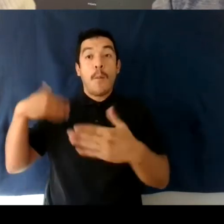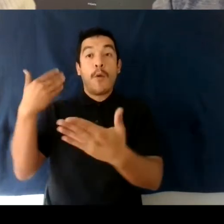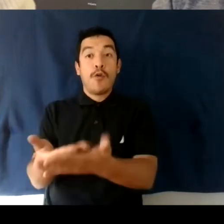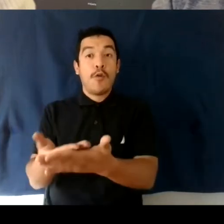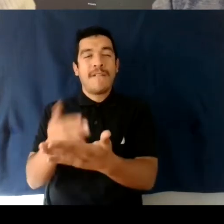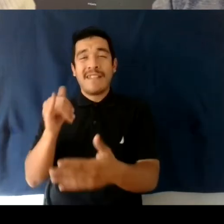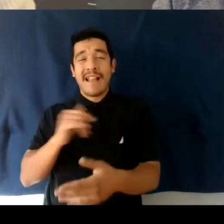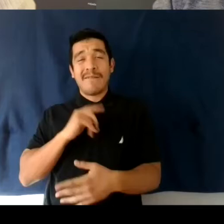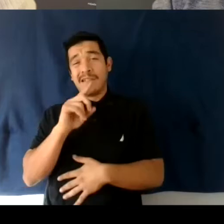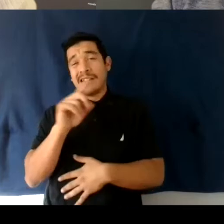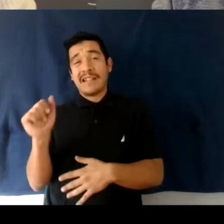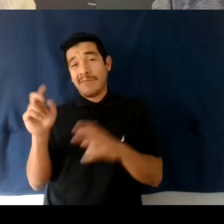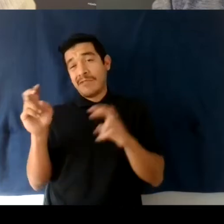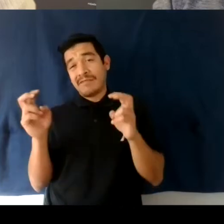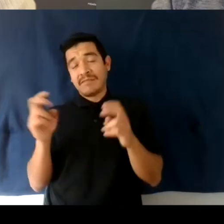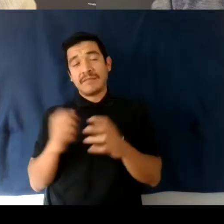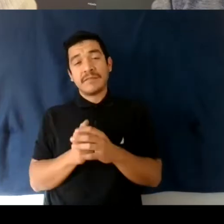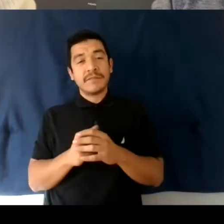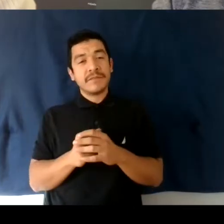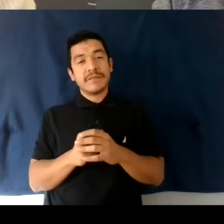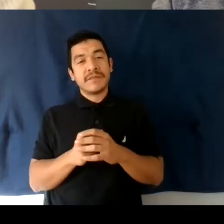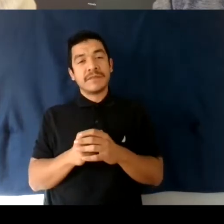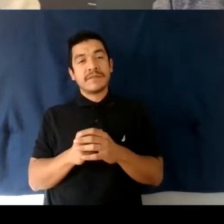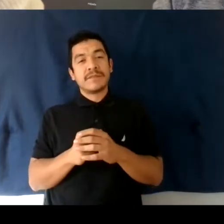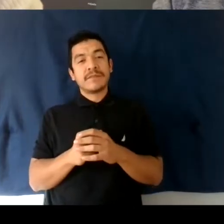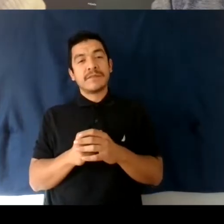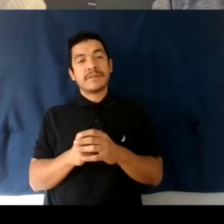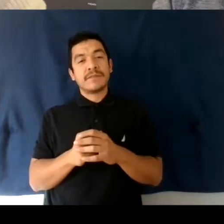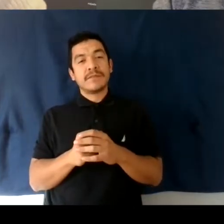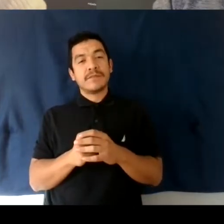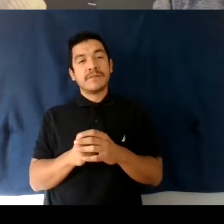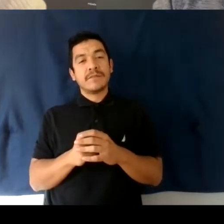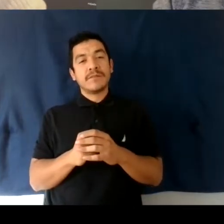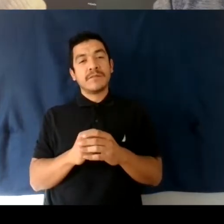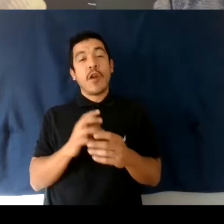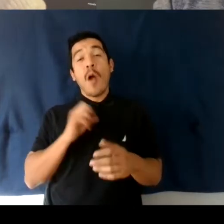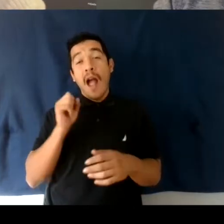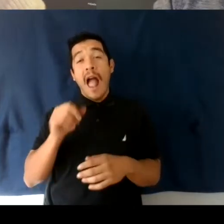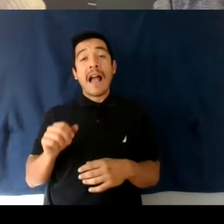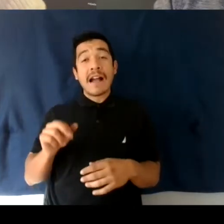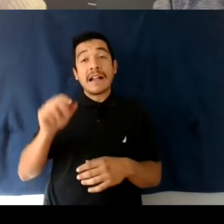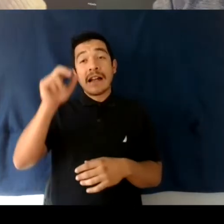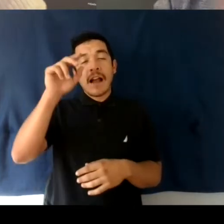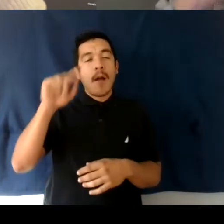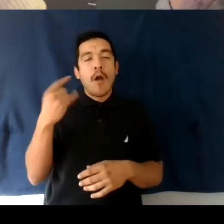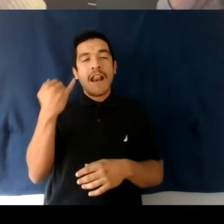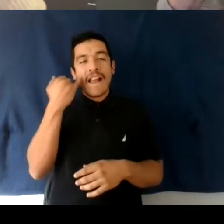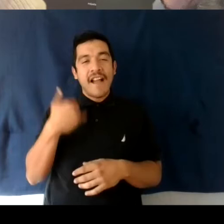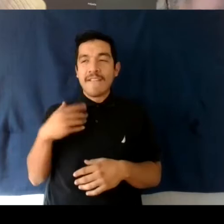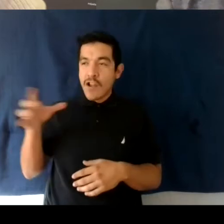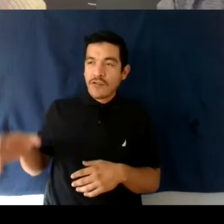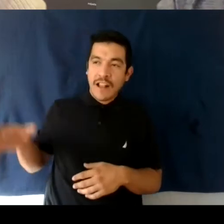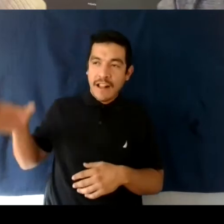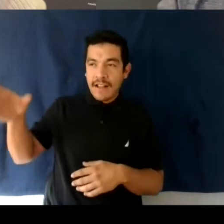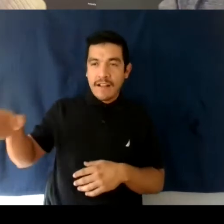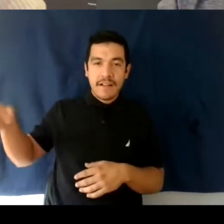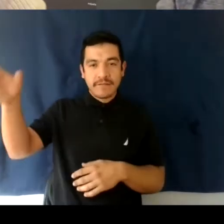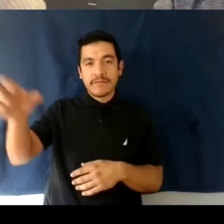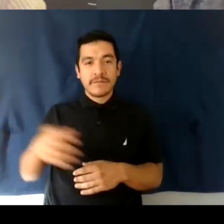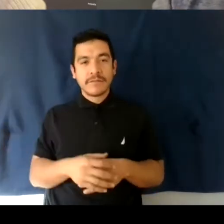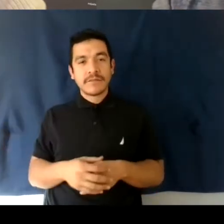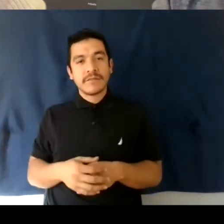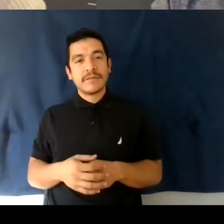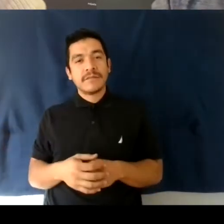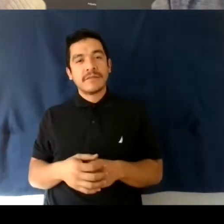I'm disabled, or like a lot of times, because like I can do stairs, but I only if there's a railing. And so sometimes